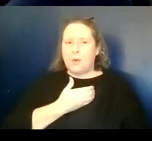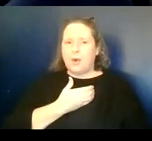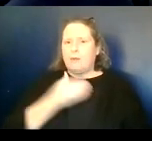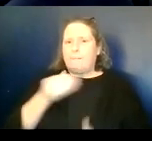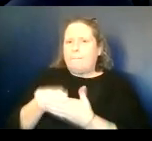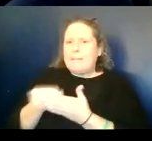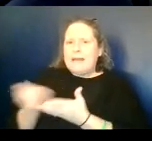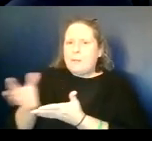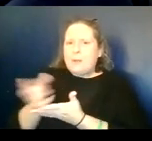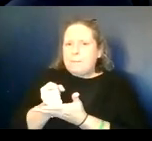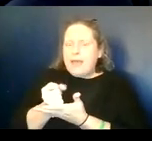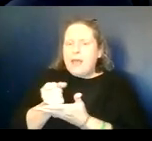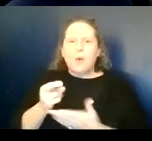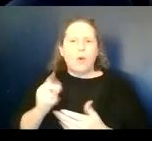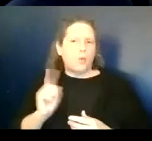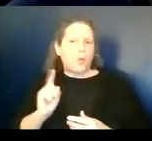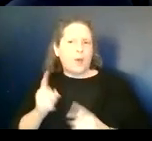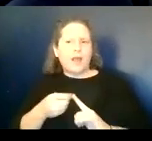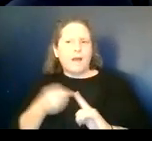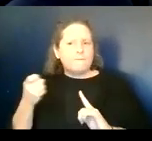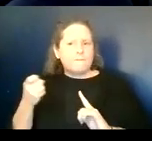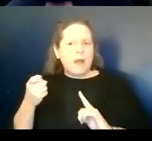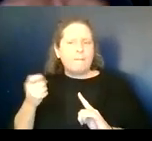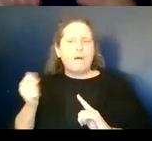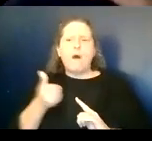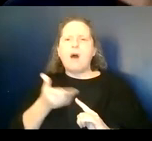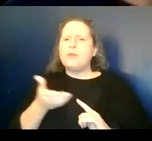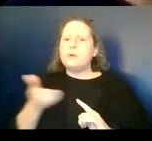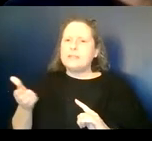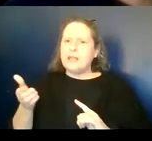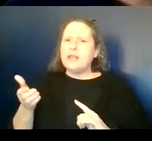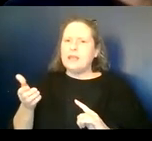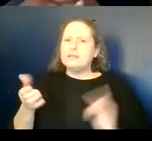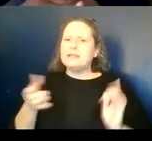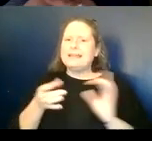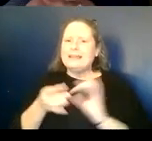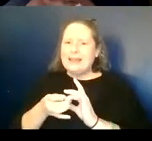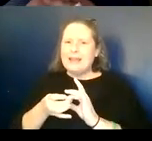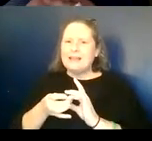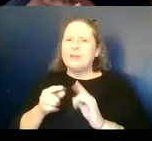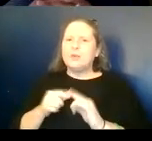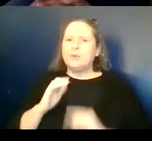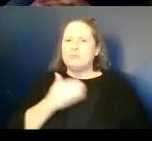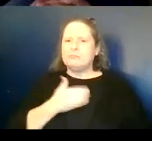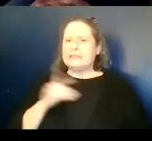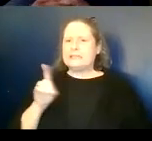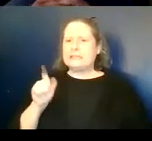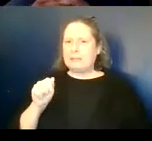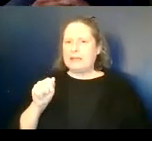make or where you come from. All those things are connected. So when we